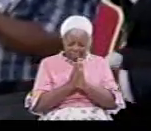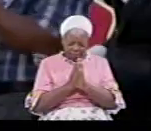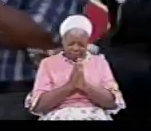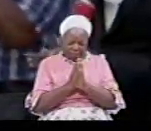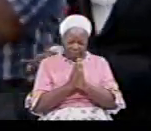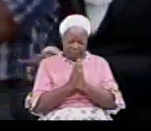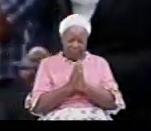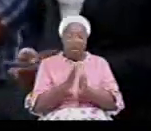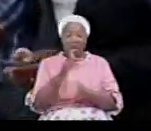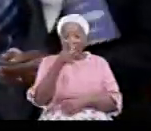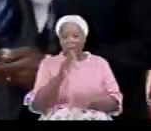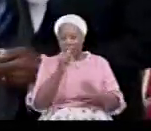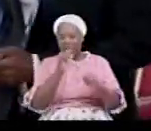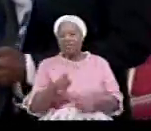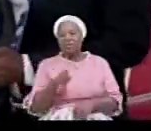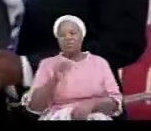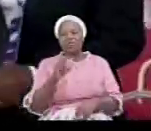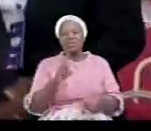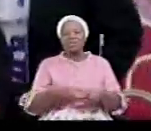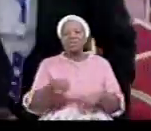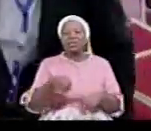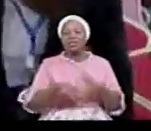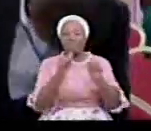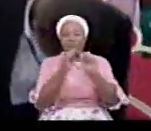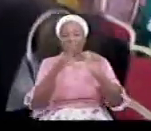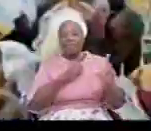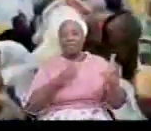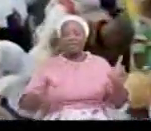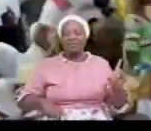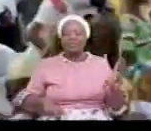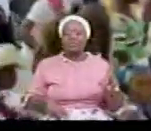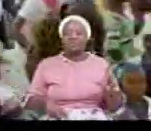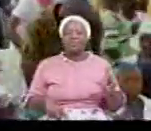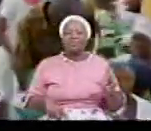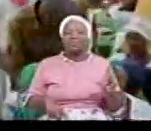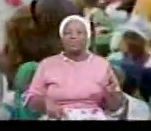God bless you. You can sit down in the blessing of the Lord.